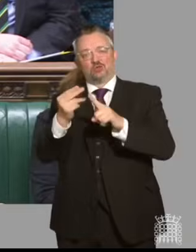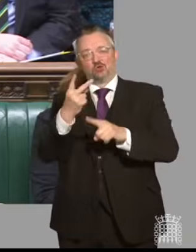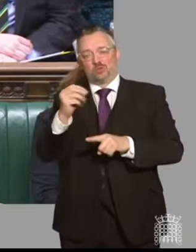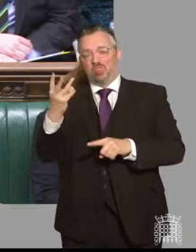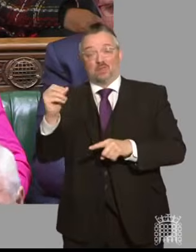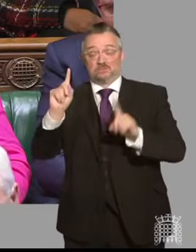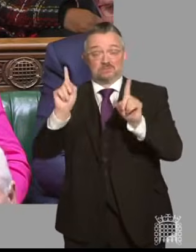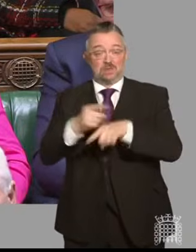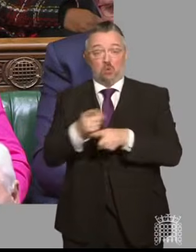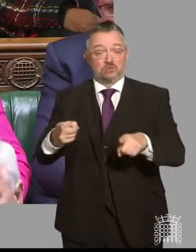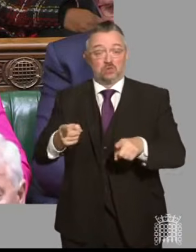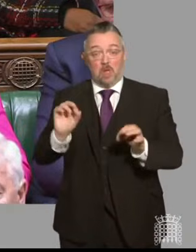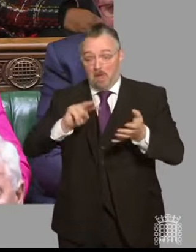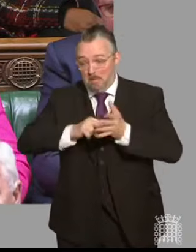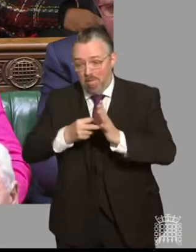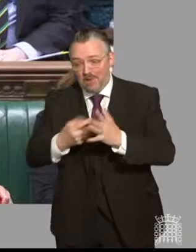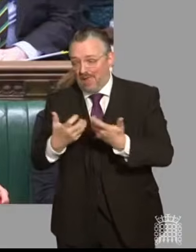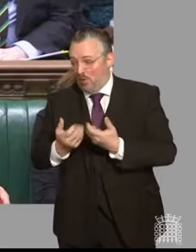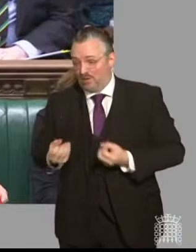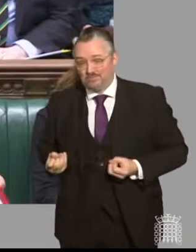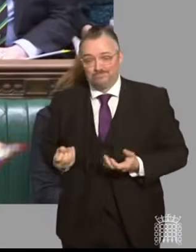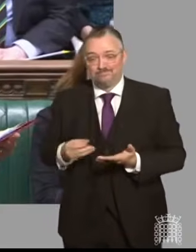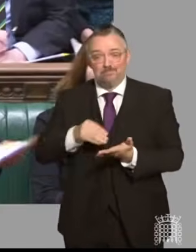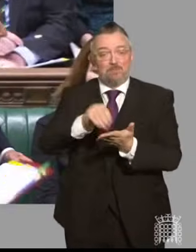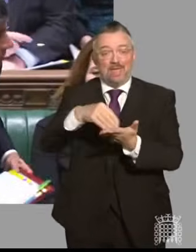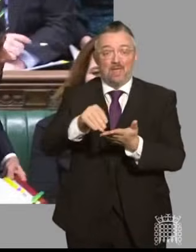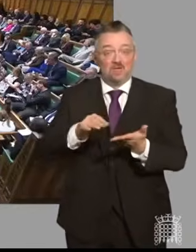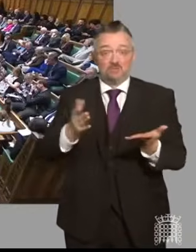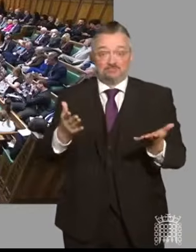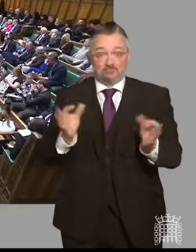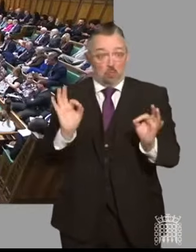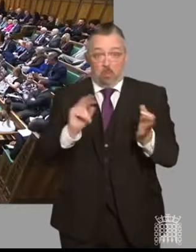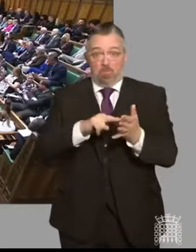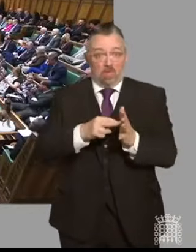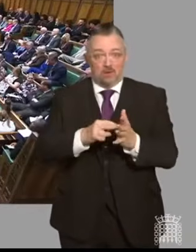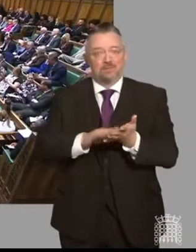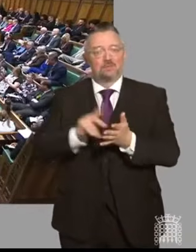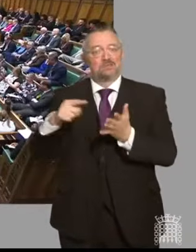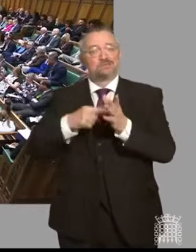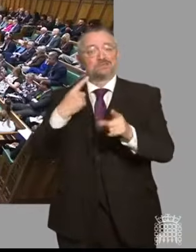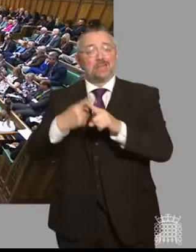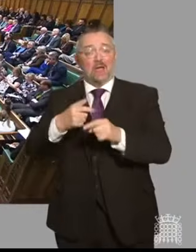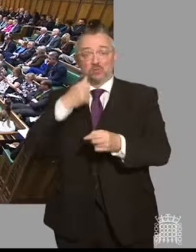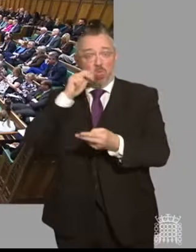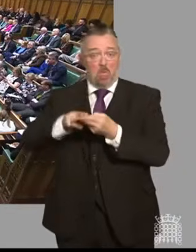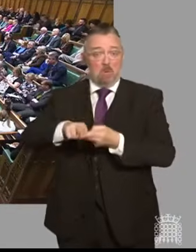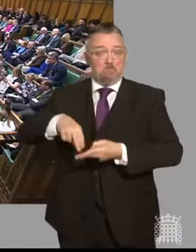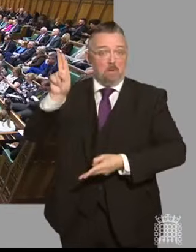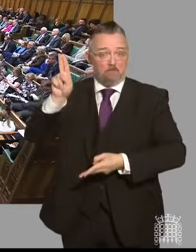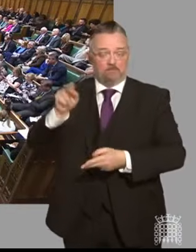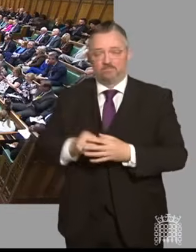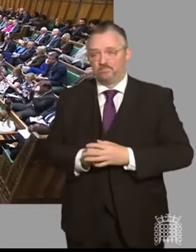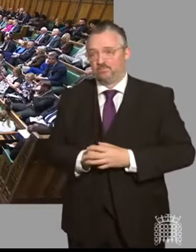higher taxes for everyone in her constituency and the country. John Hayes. Thank you, Mr. Speaker. Britain's food